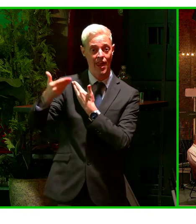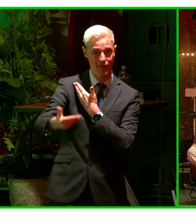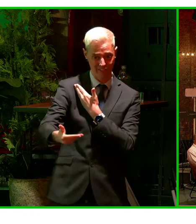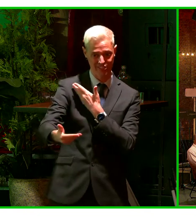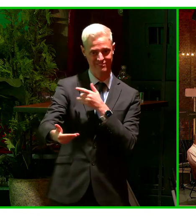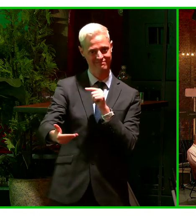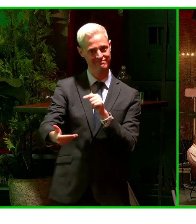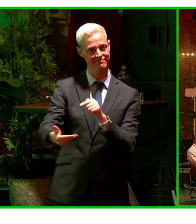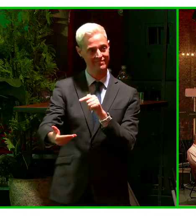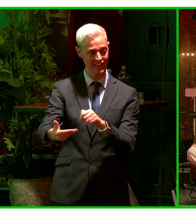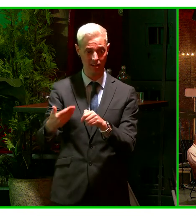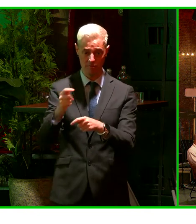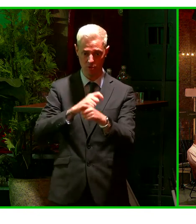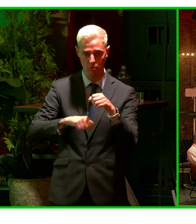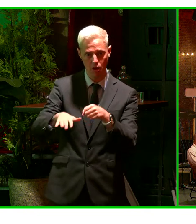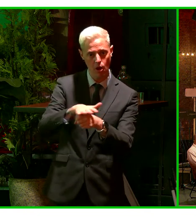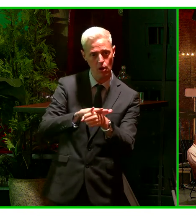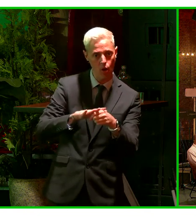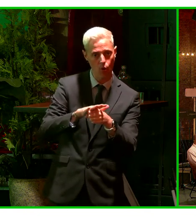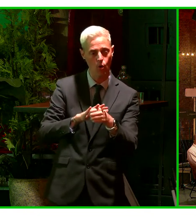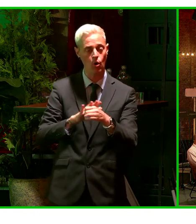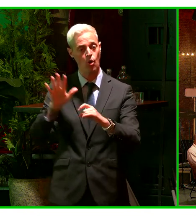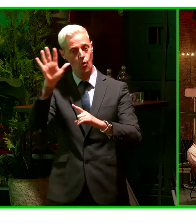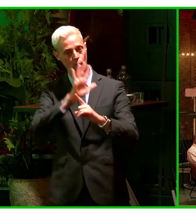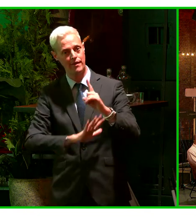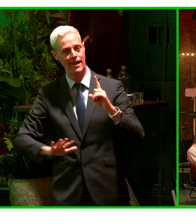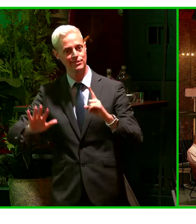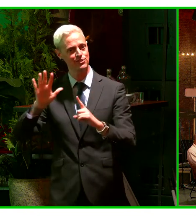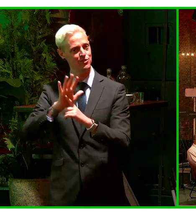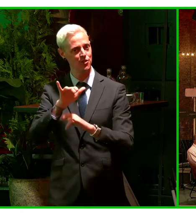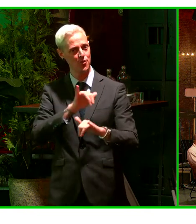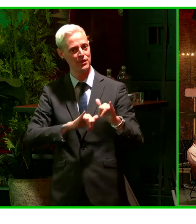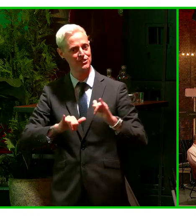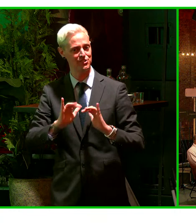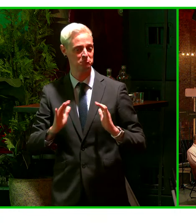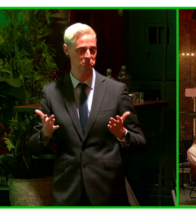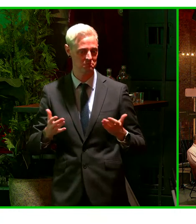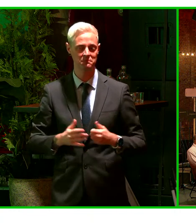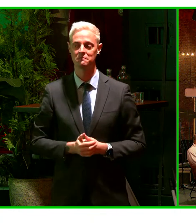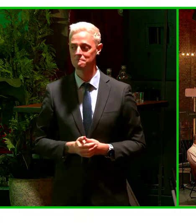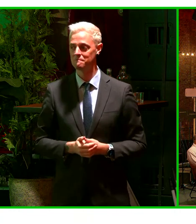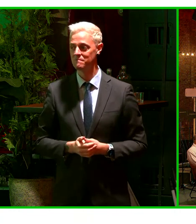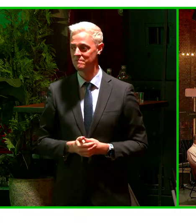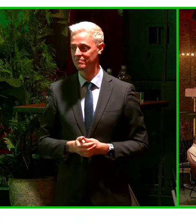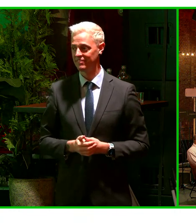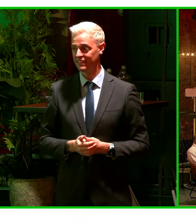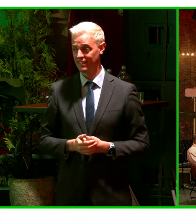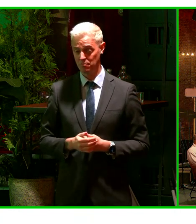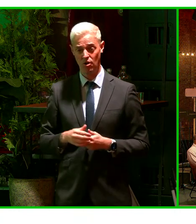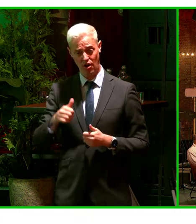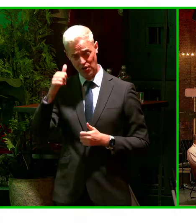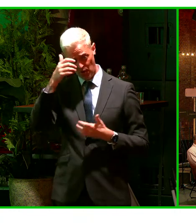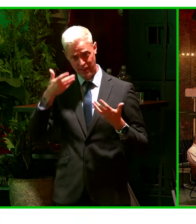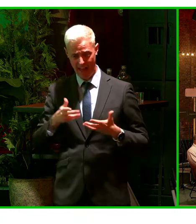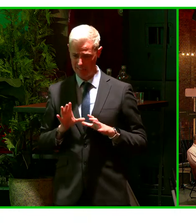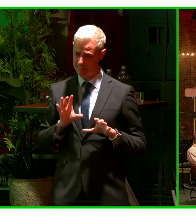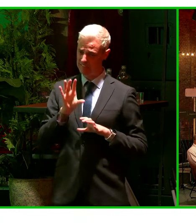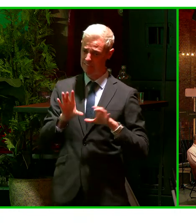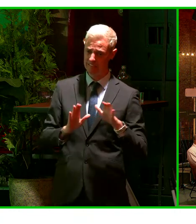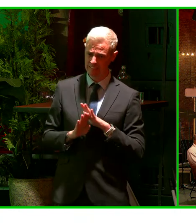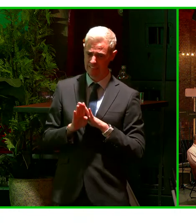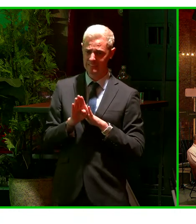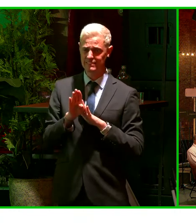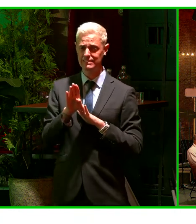of that ends up being local and how much that ends up being sort of national infrastructure. But I'm confident that the other side of the hump, of the